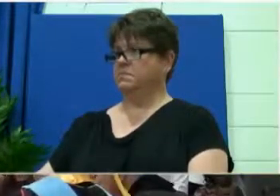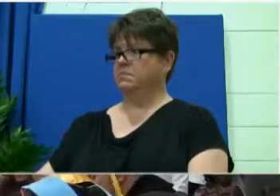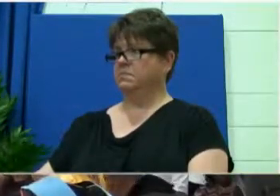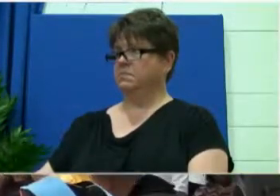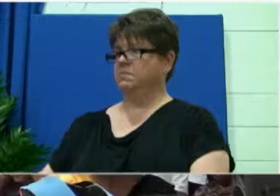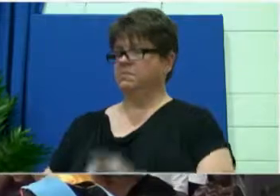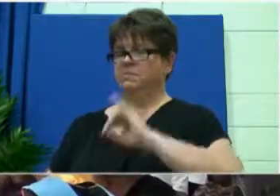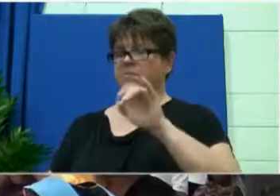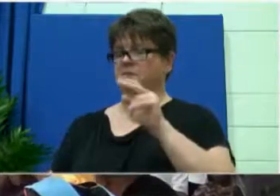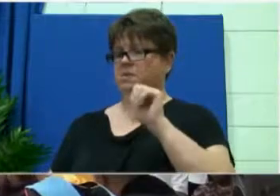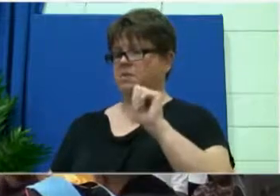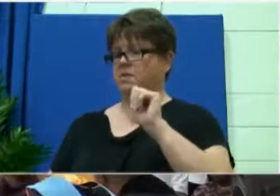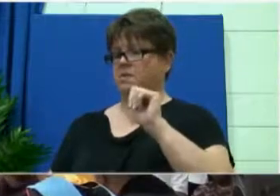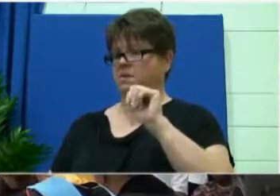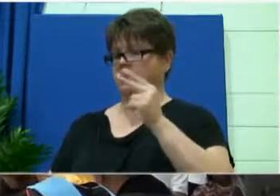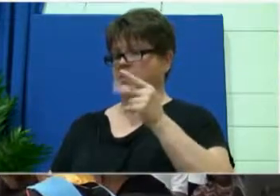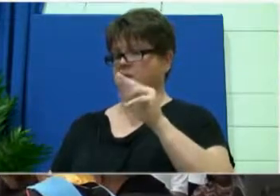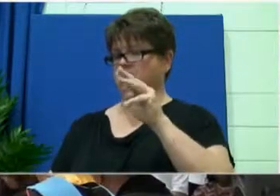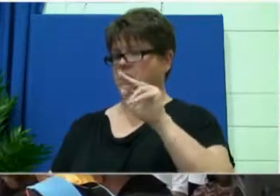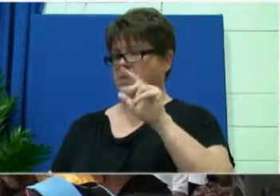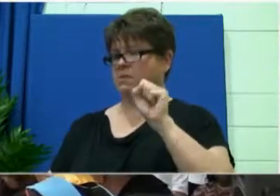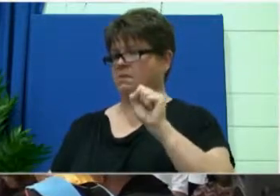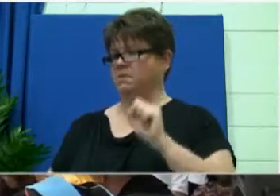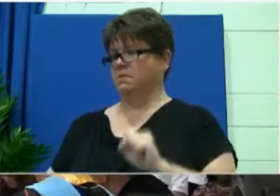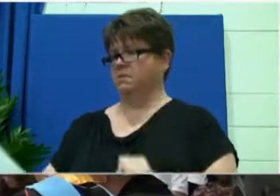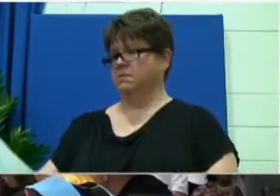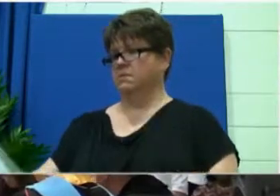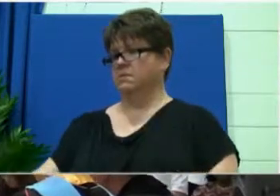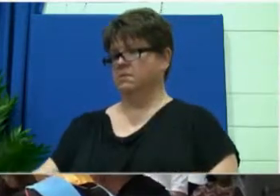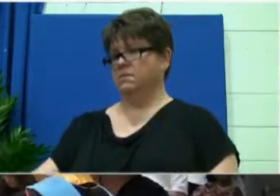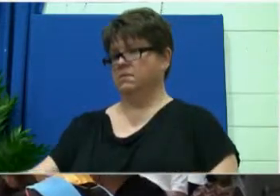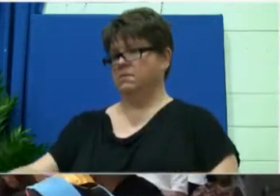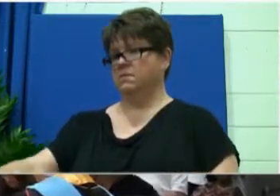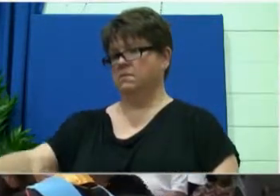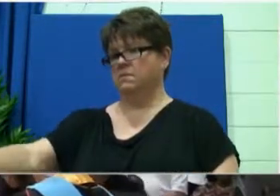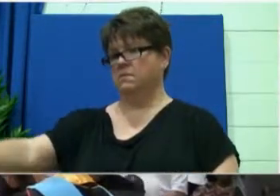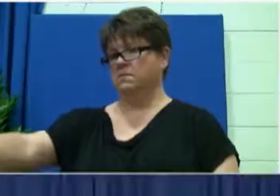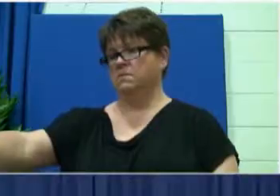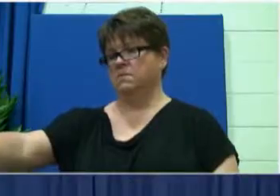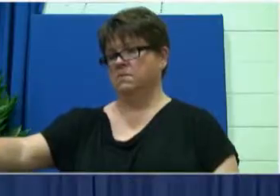Jenna Marie Hilmes, Associate in Applied Science in Animal Science.